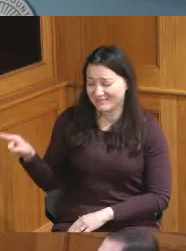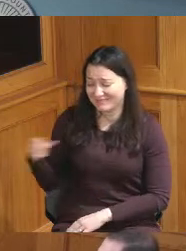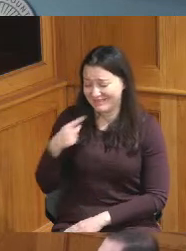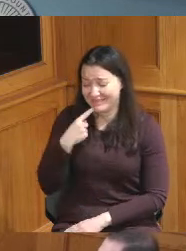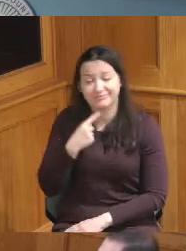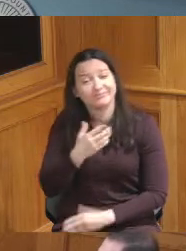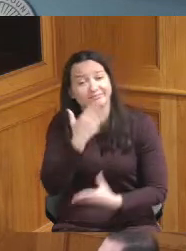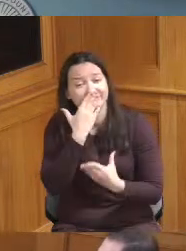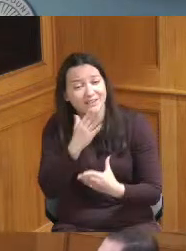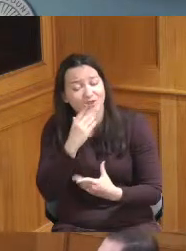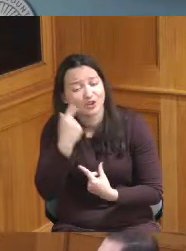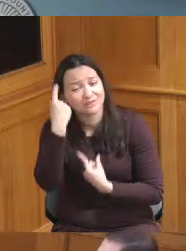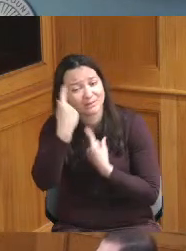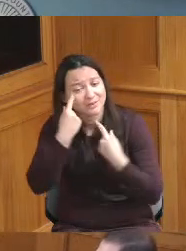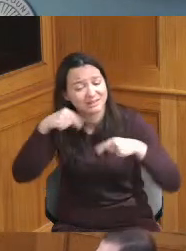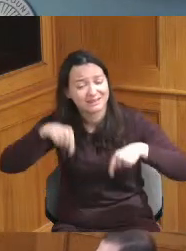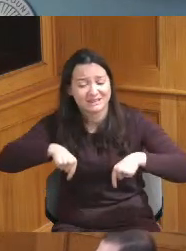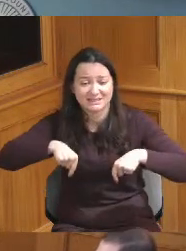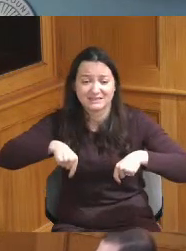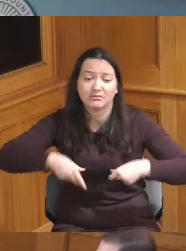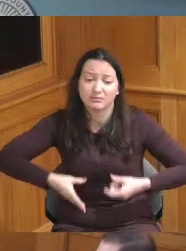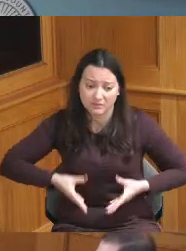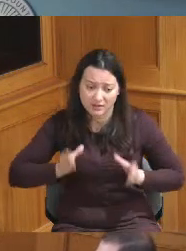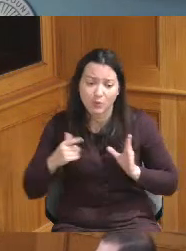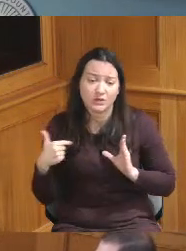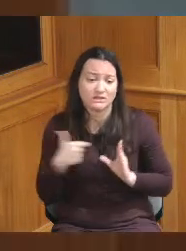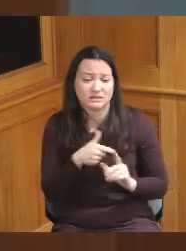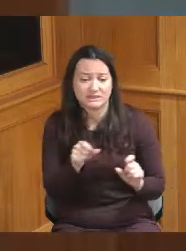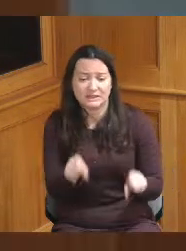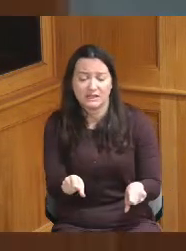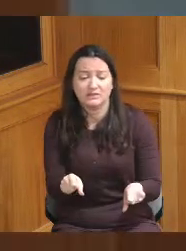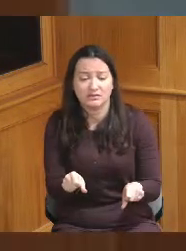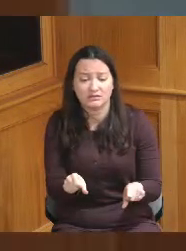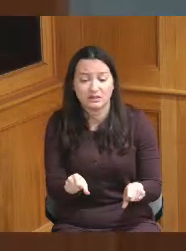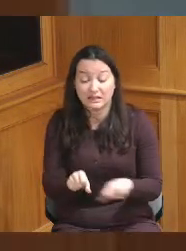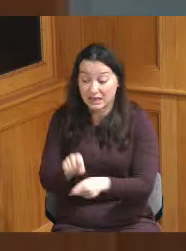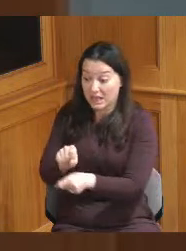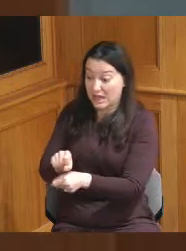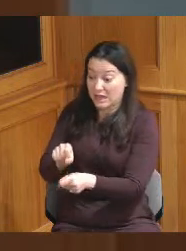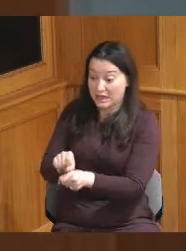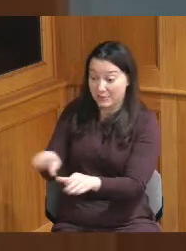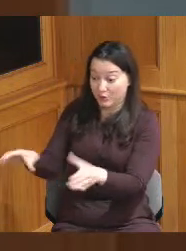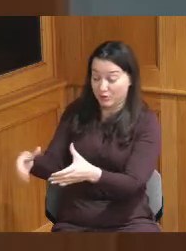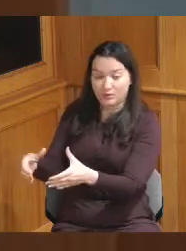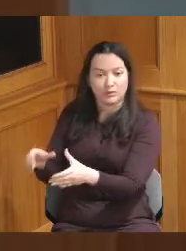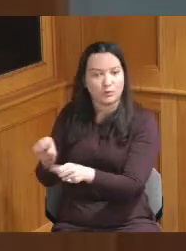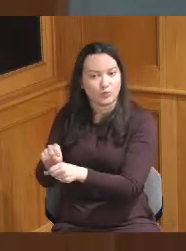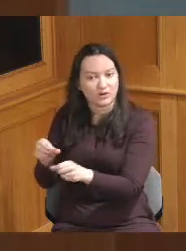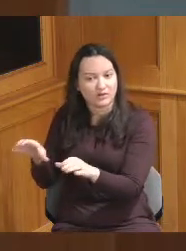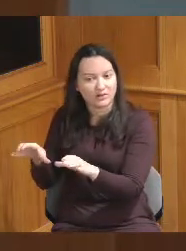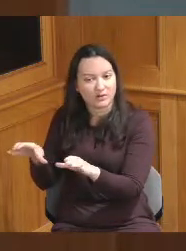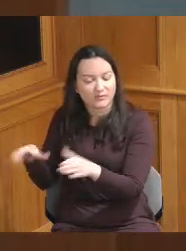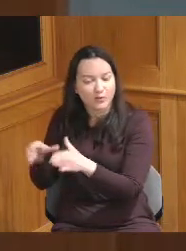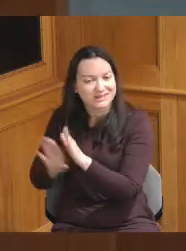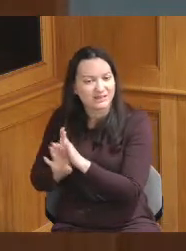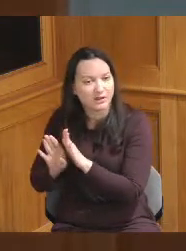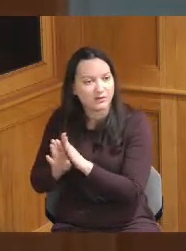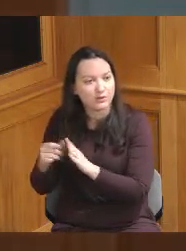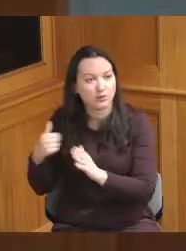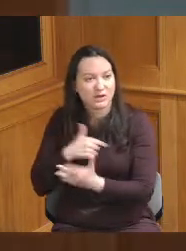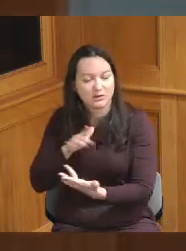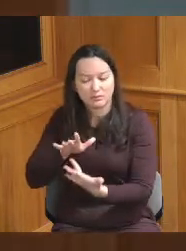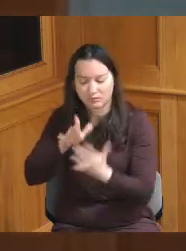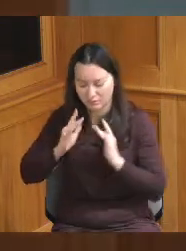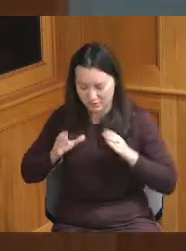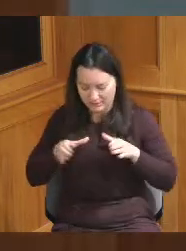than thank you for your consideration. This is going to allow us as a labor movement and a workforce development to expand our outreach into